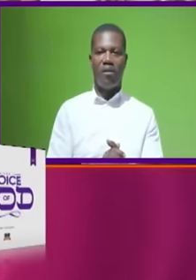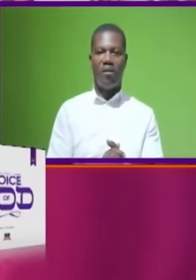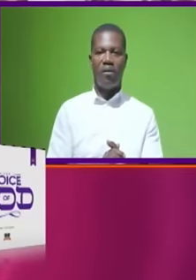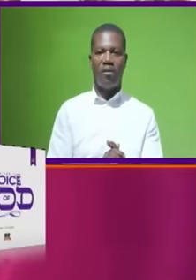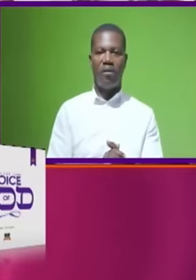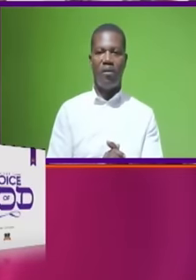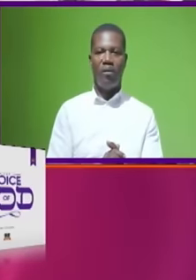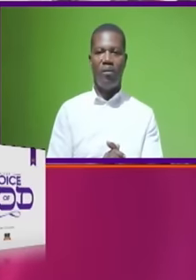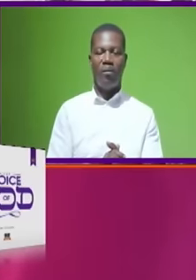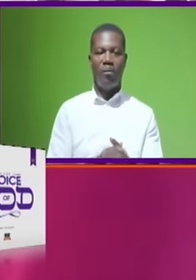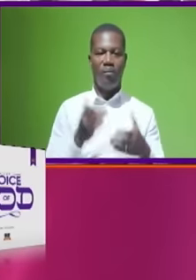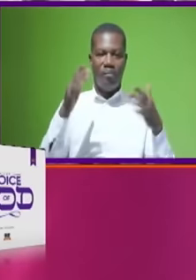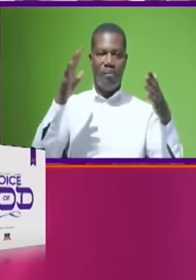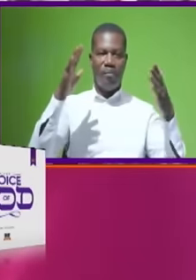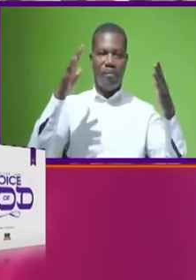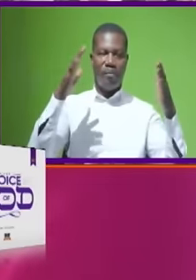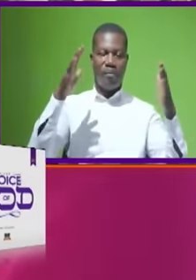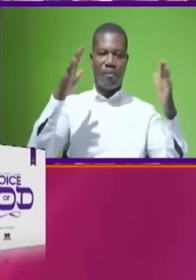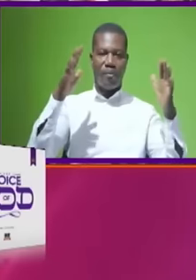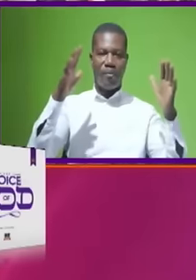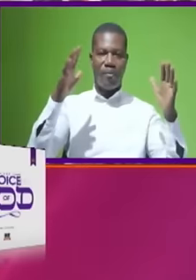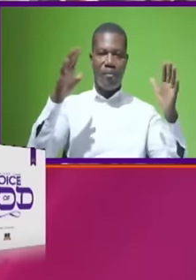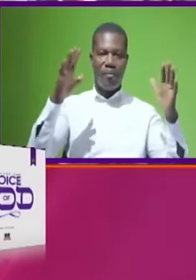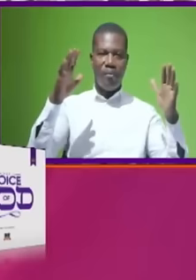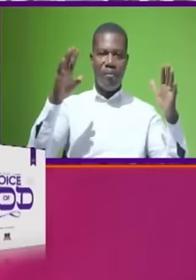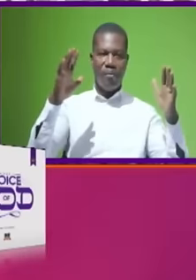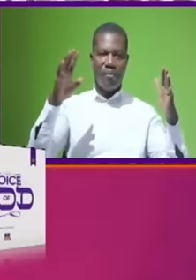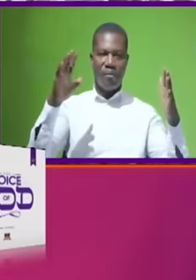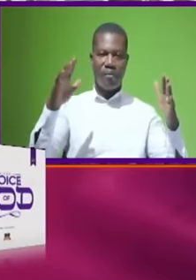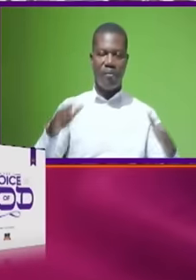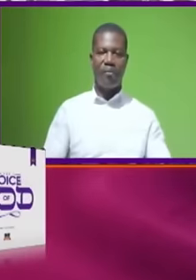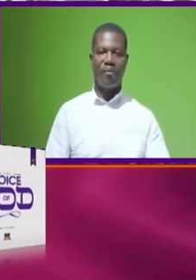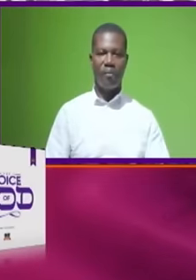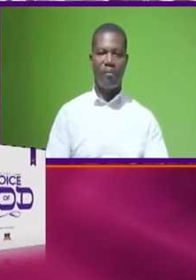As he had need. Yes. On Sam Kasiapa.